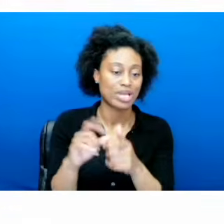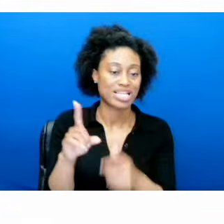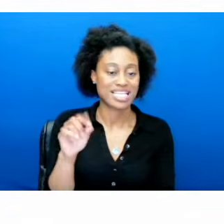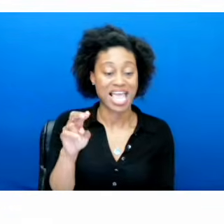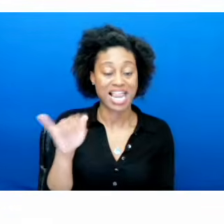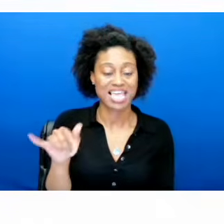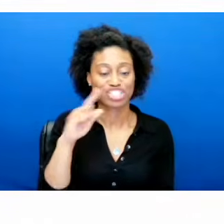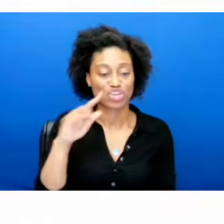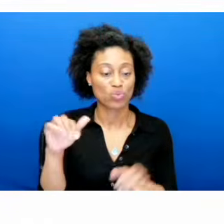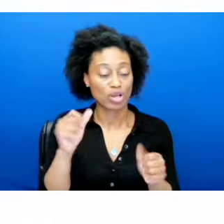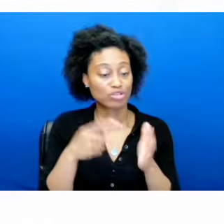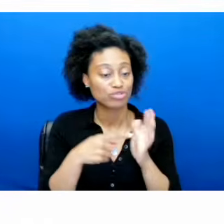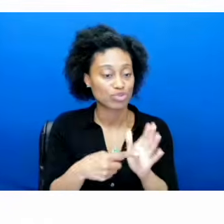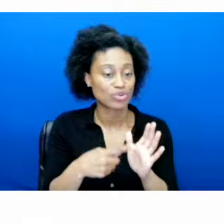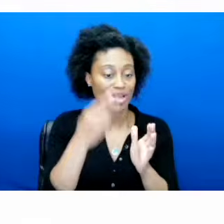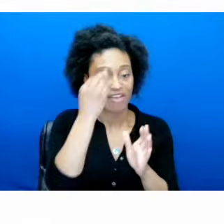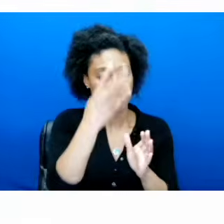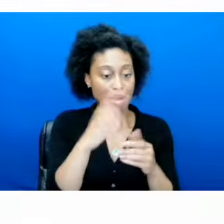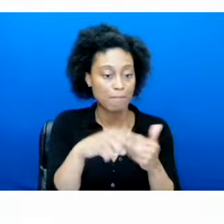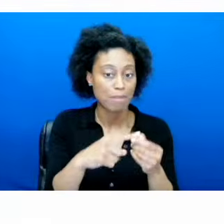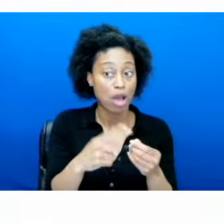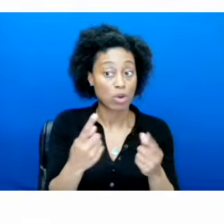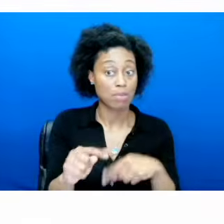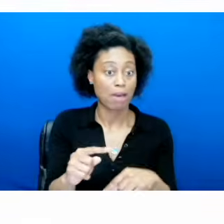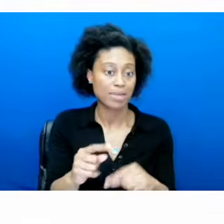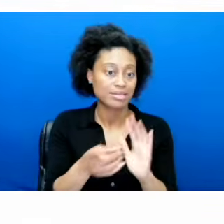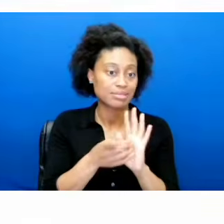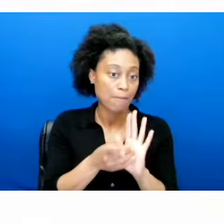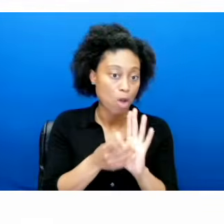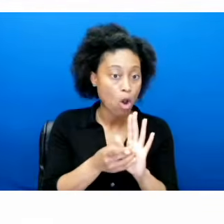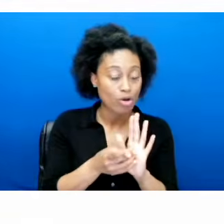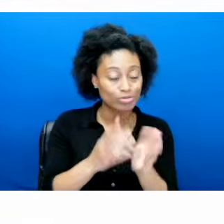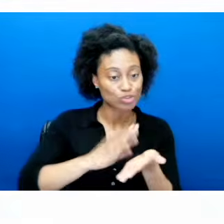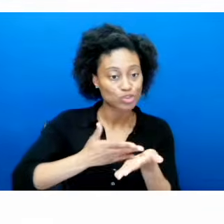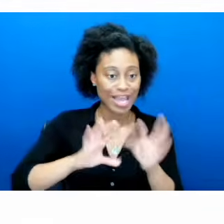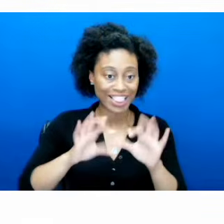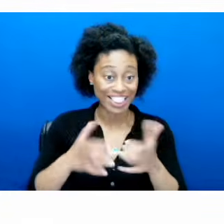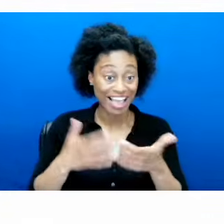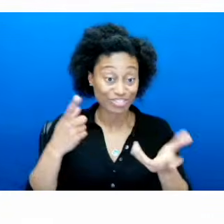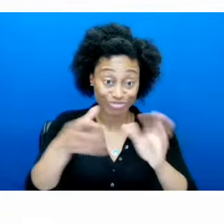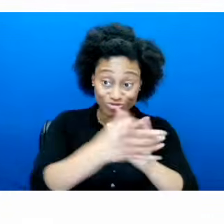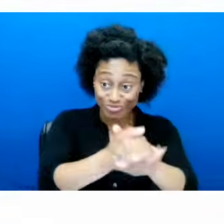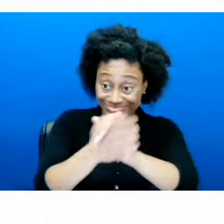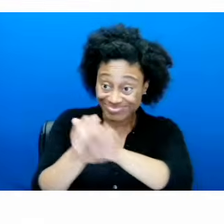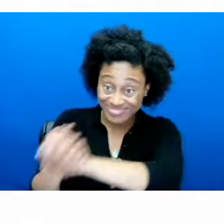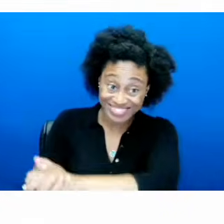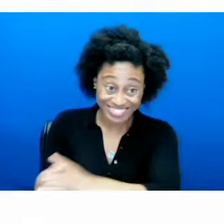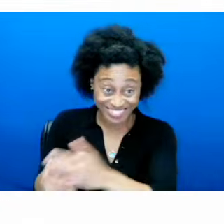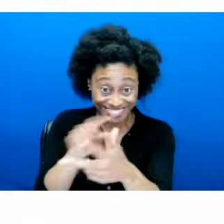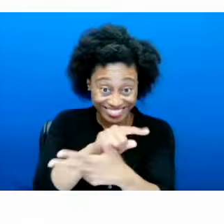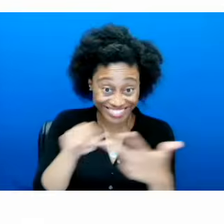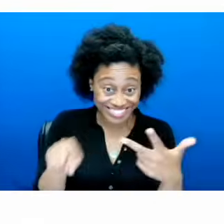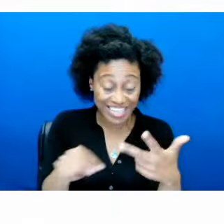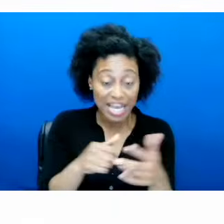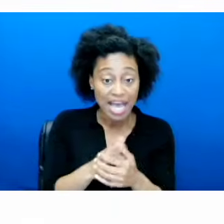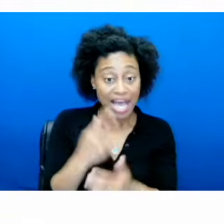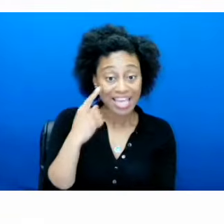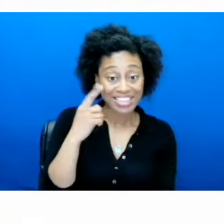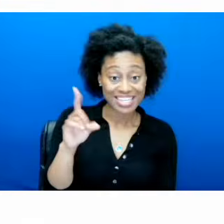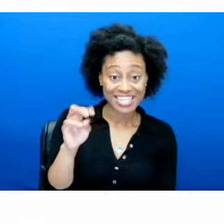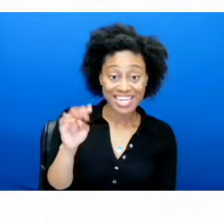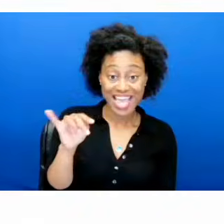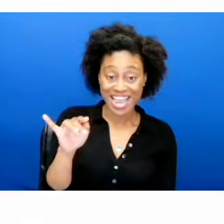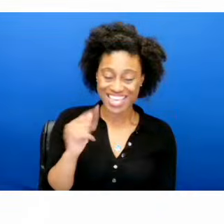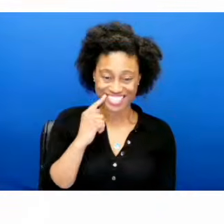and she can get you information about upcoming cooking classes. So congratulations, everyone. I think Danni had to pop out.